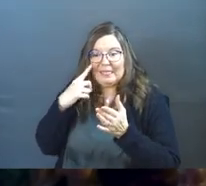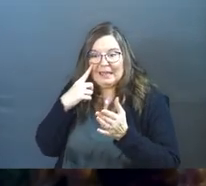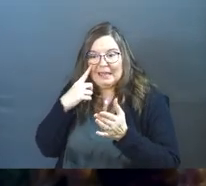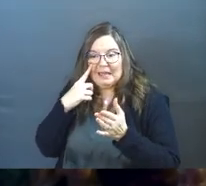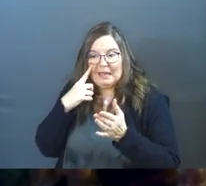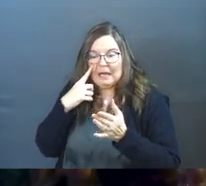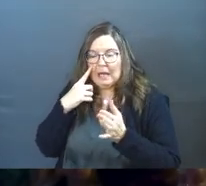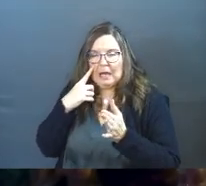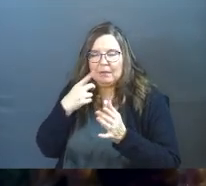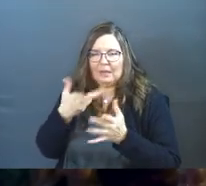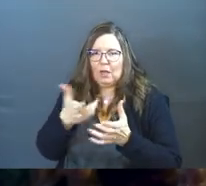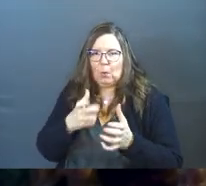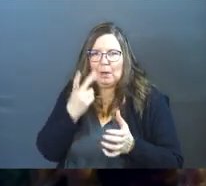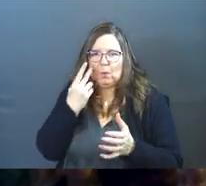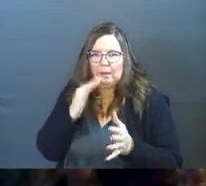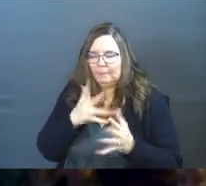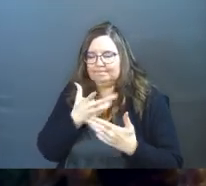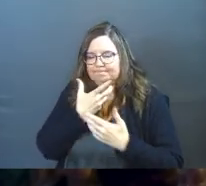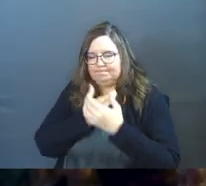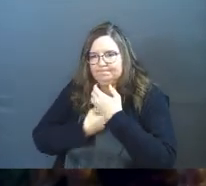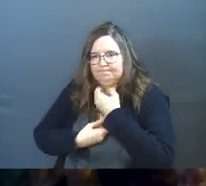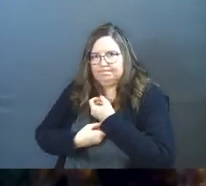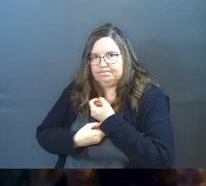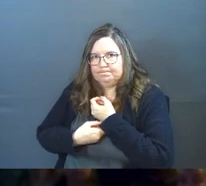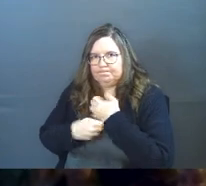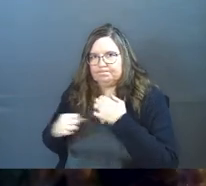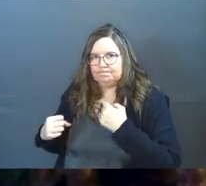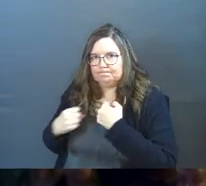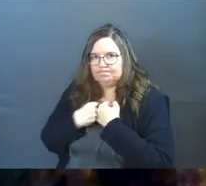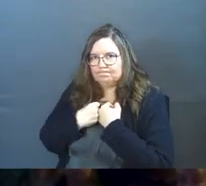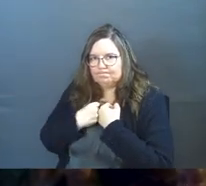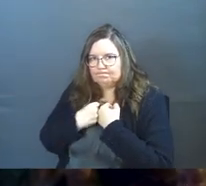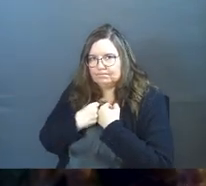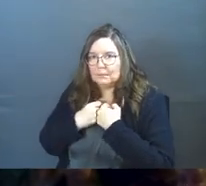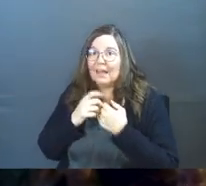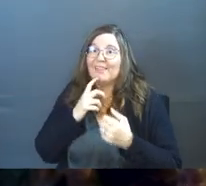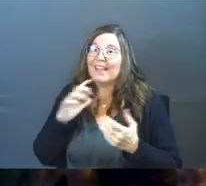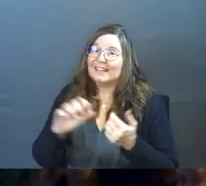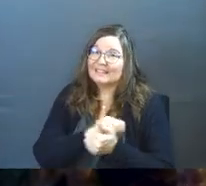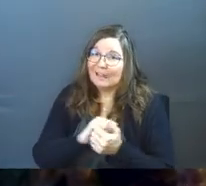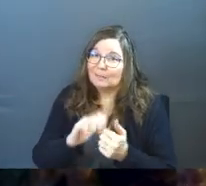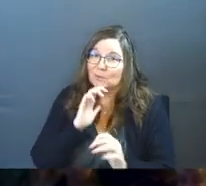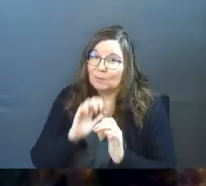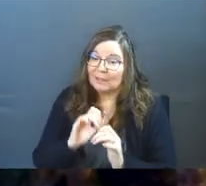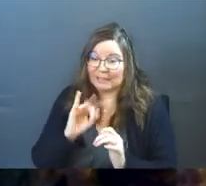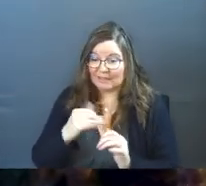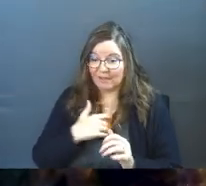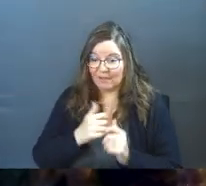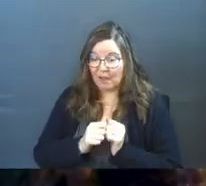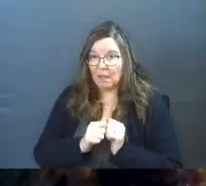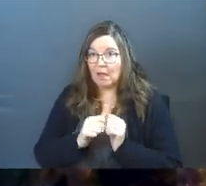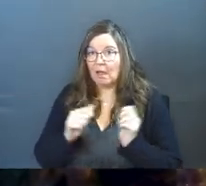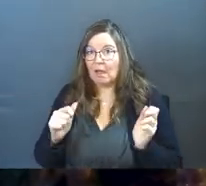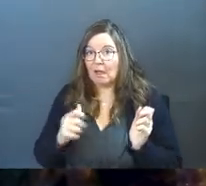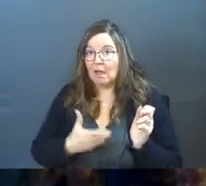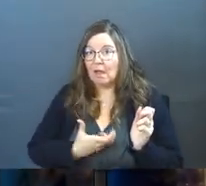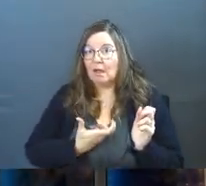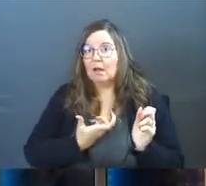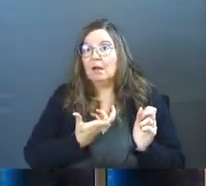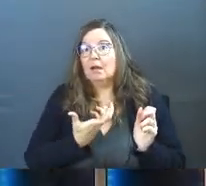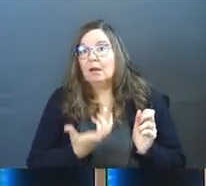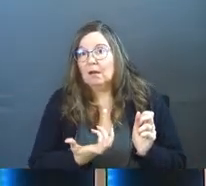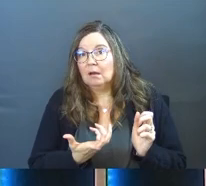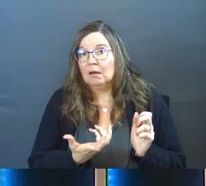that's accurate. And so that is super damaging to communication, because if I do communicate with you and I'm in